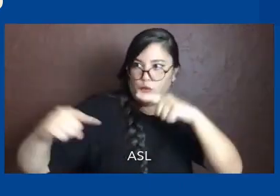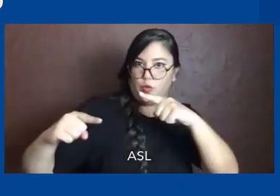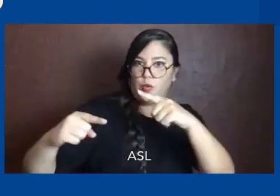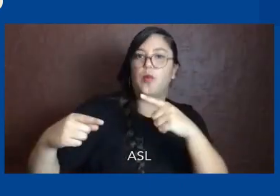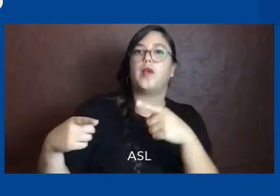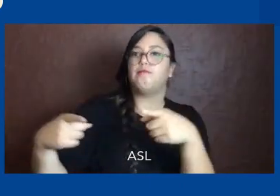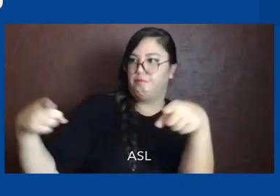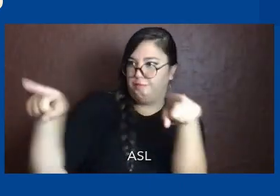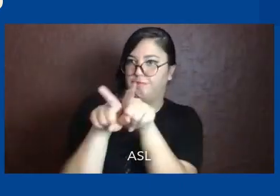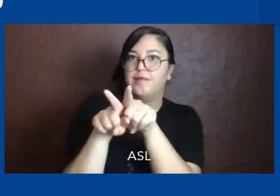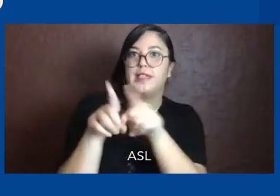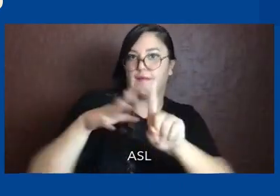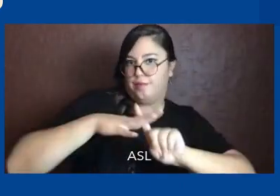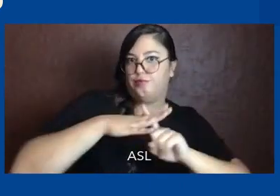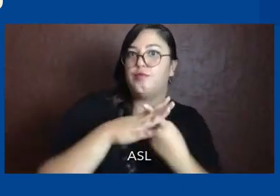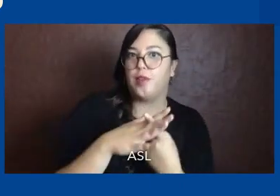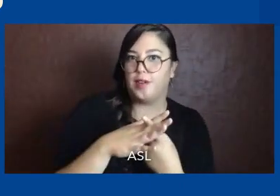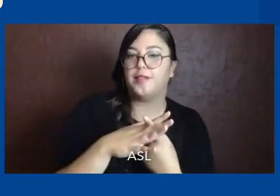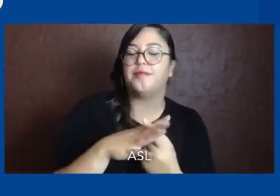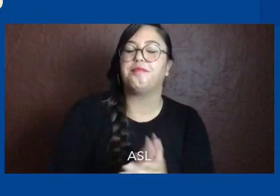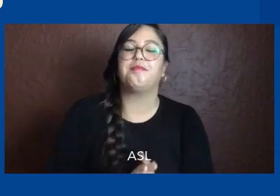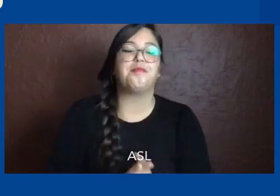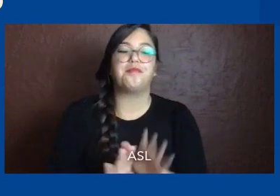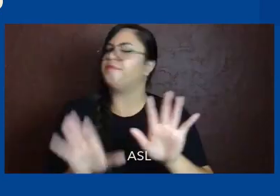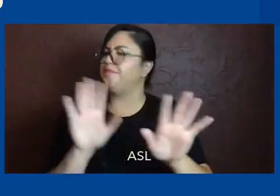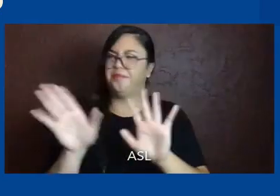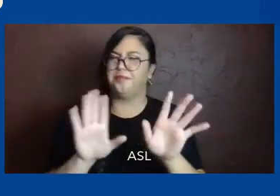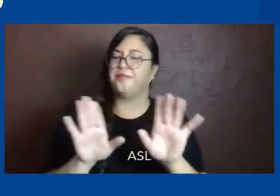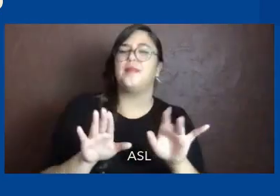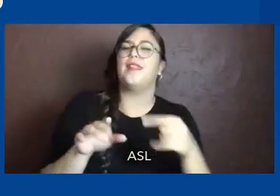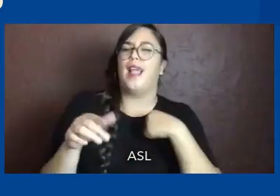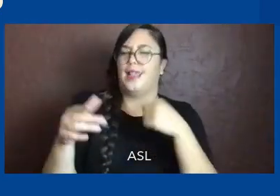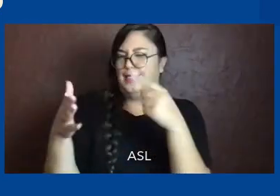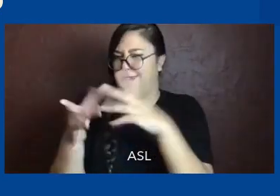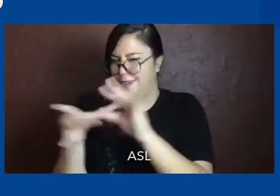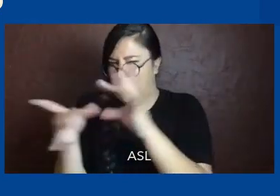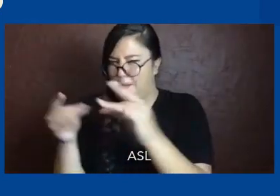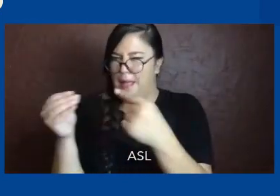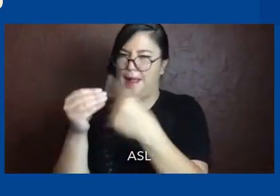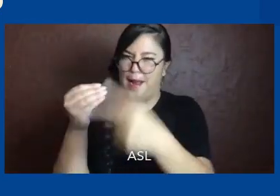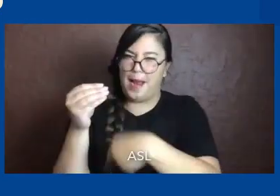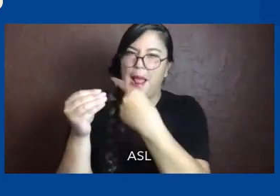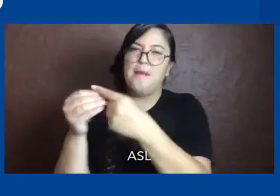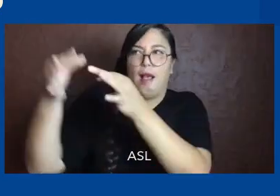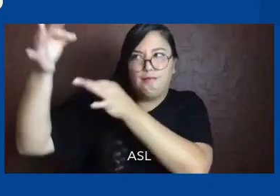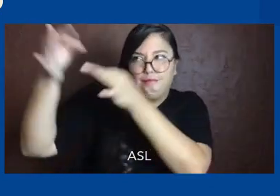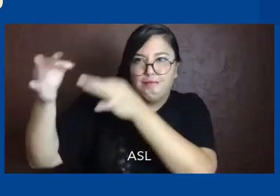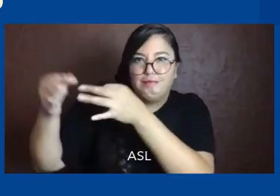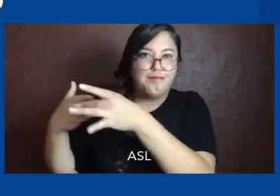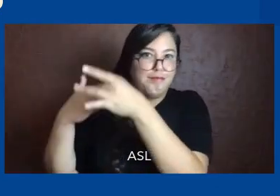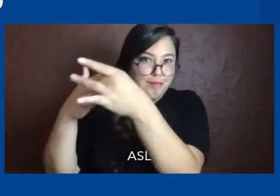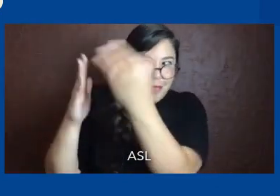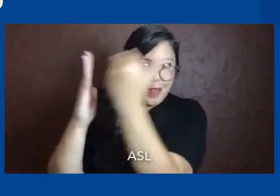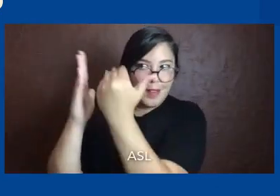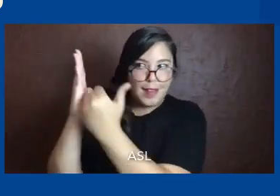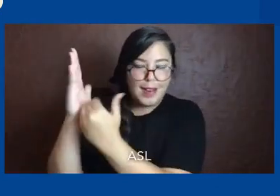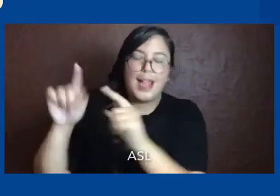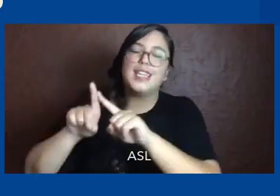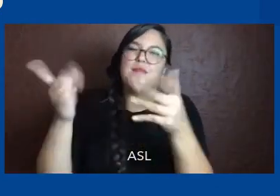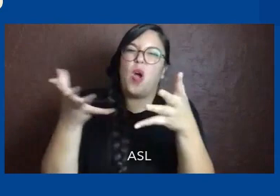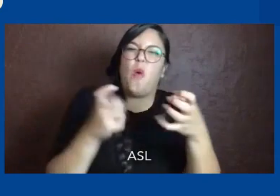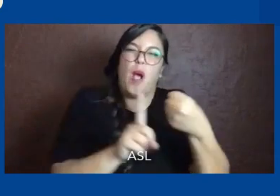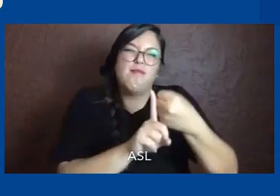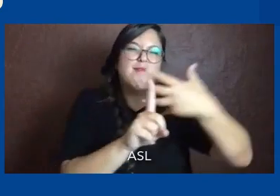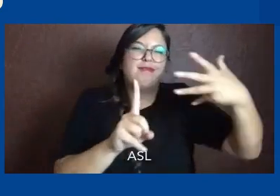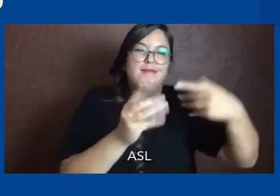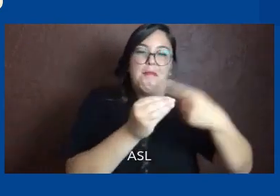So I keep getting back to the guidelines, but I'll try to tell you about my own work, which is